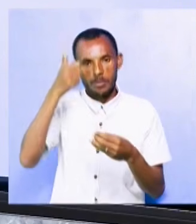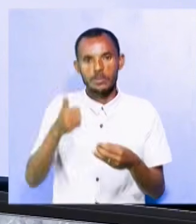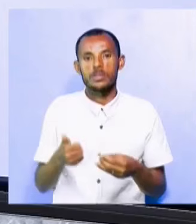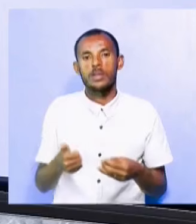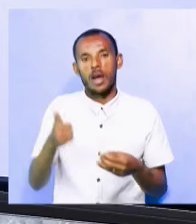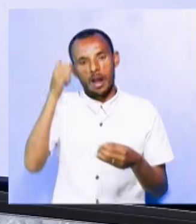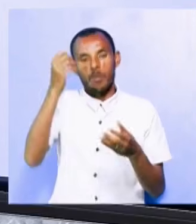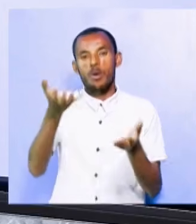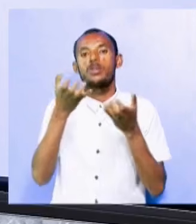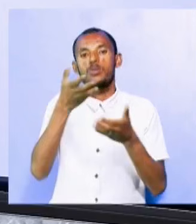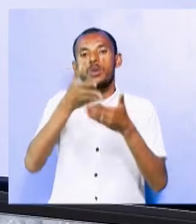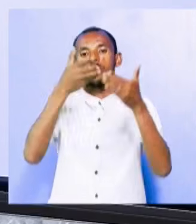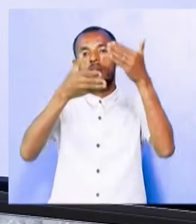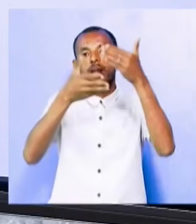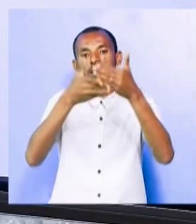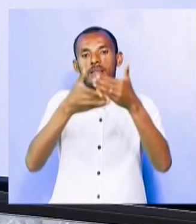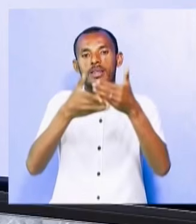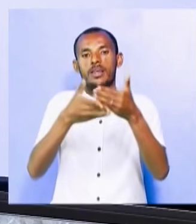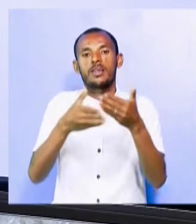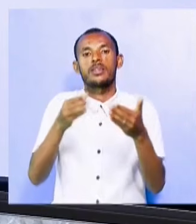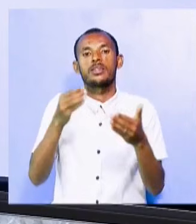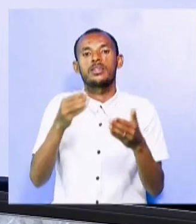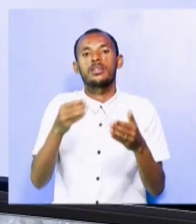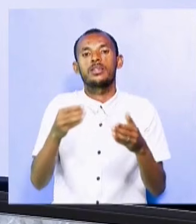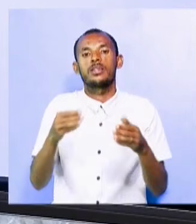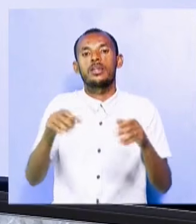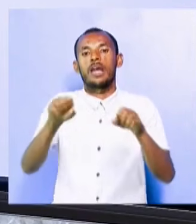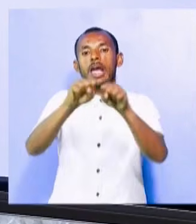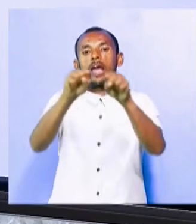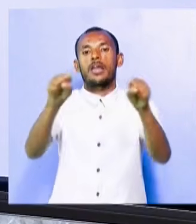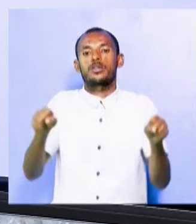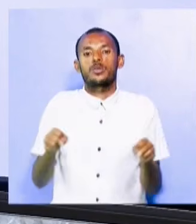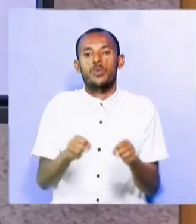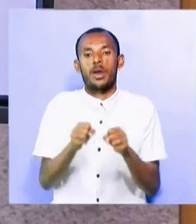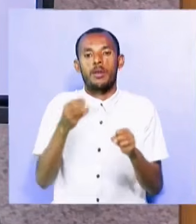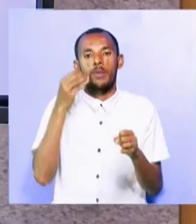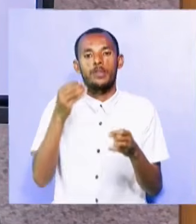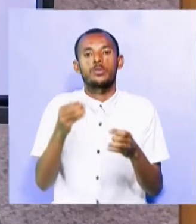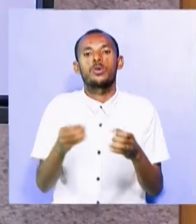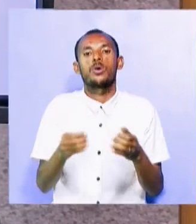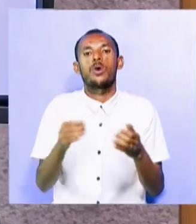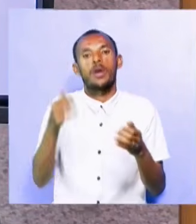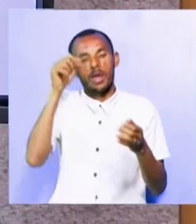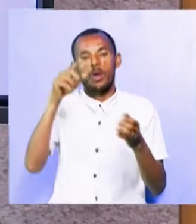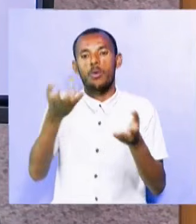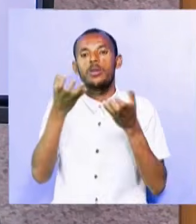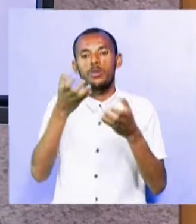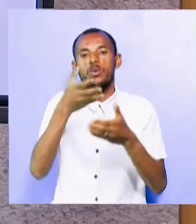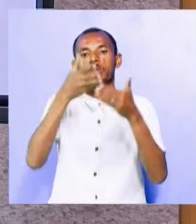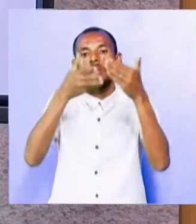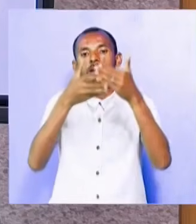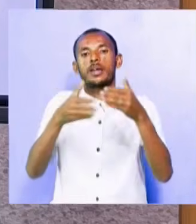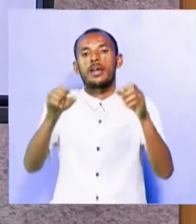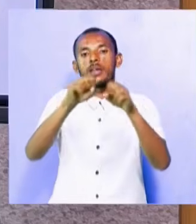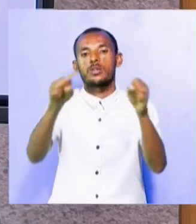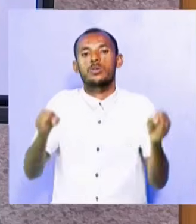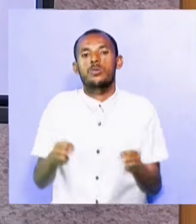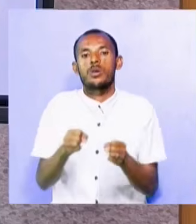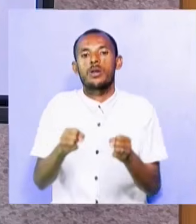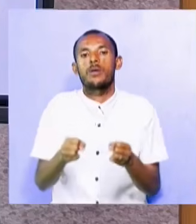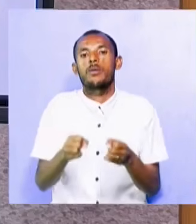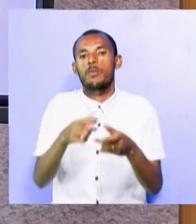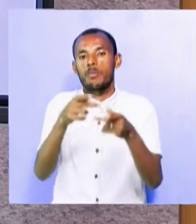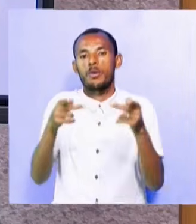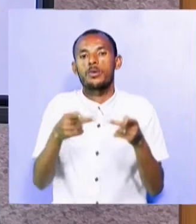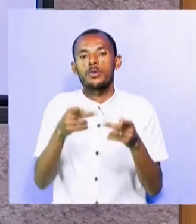Alamu wants to construct a square patio. He wants to construct a square patio, and